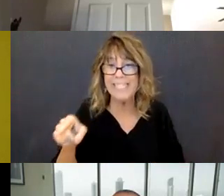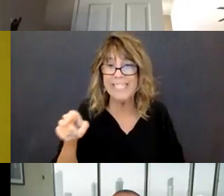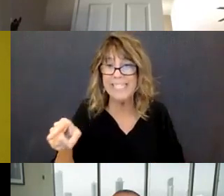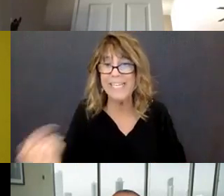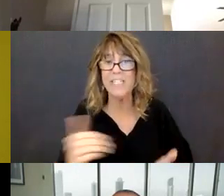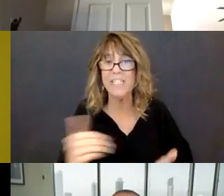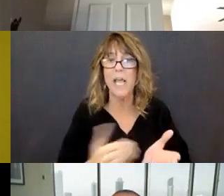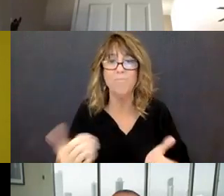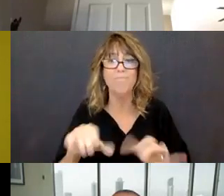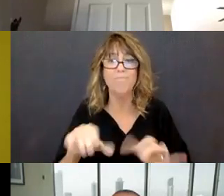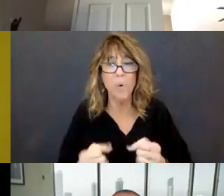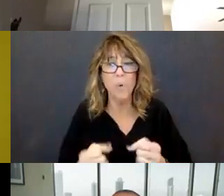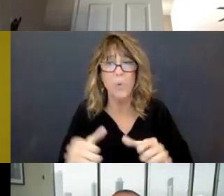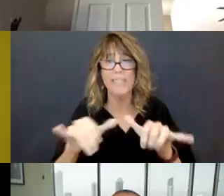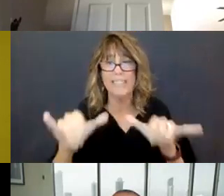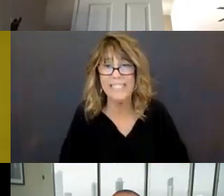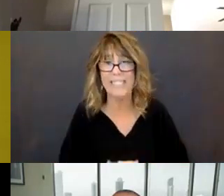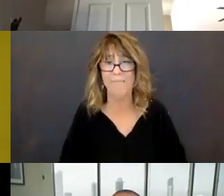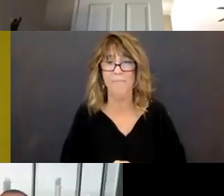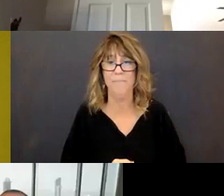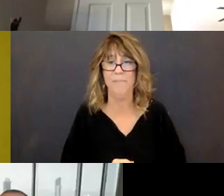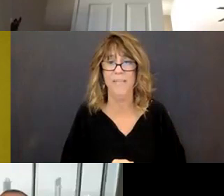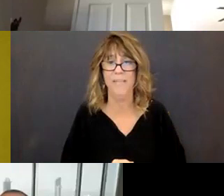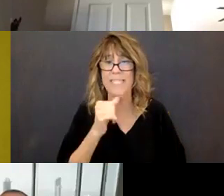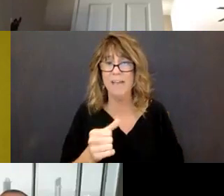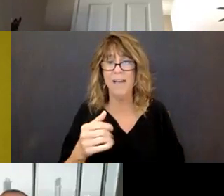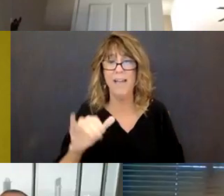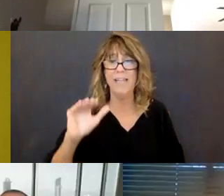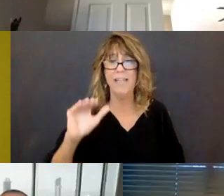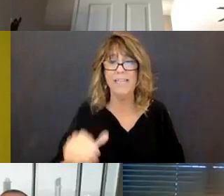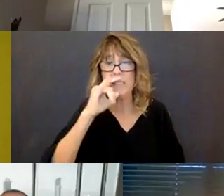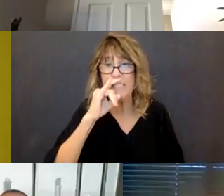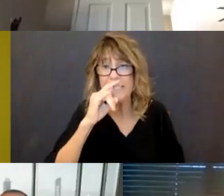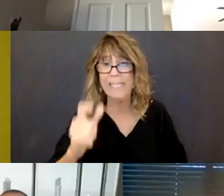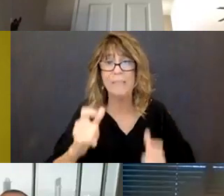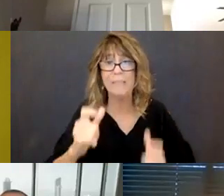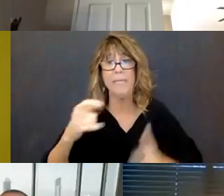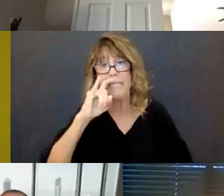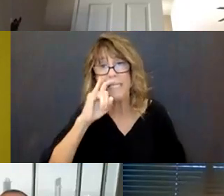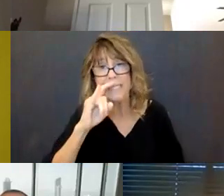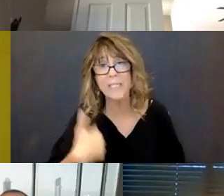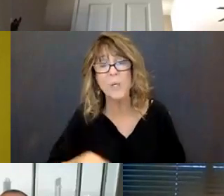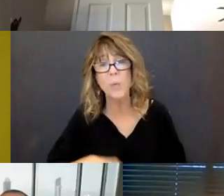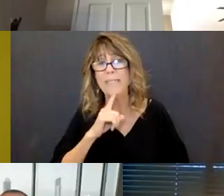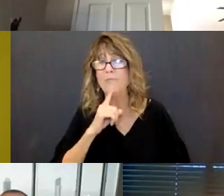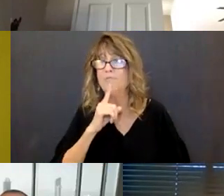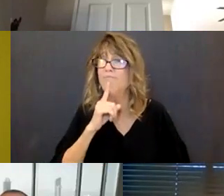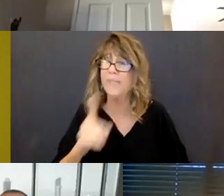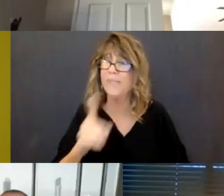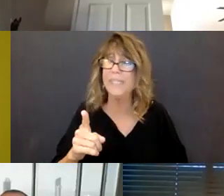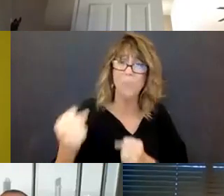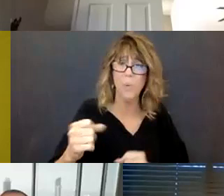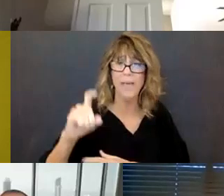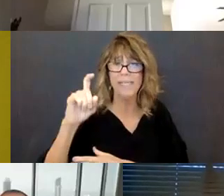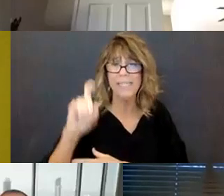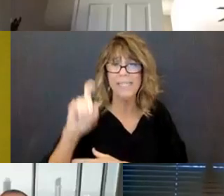big kids. We truly, truly need for the systems to work in a transparent way and much more cohesively, and they